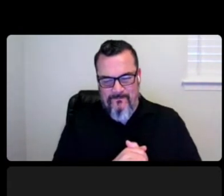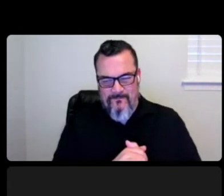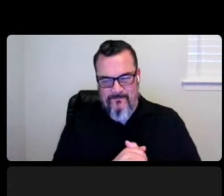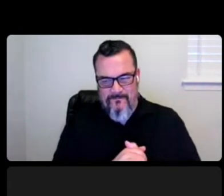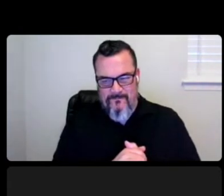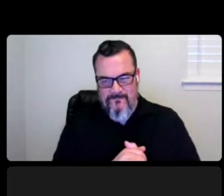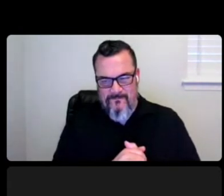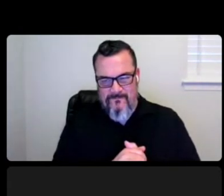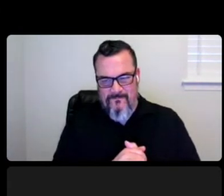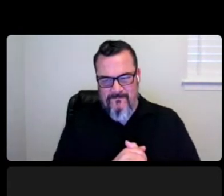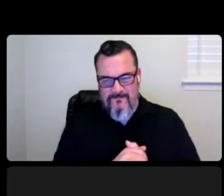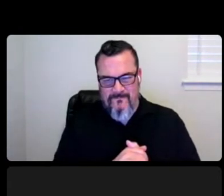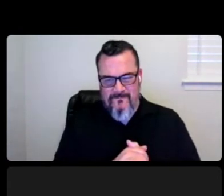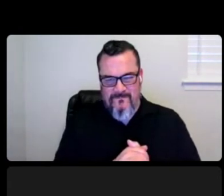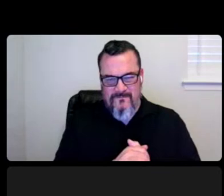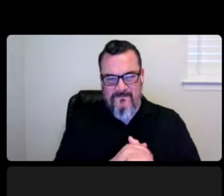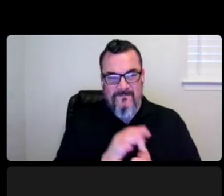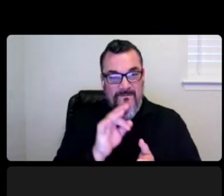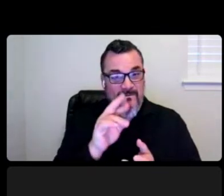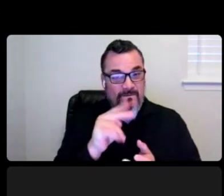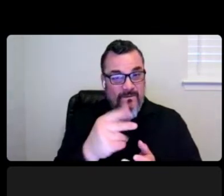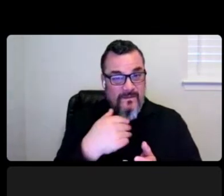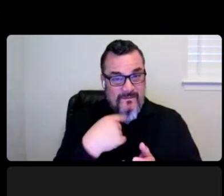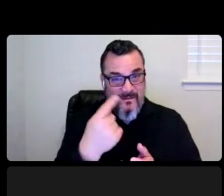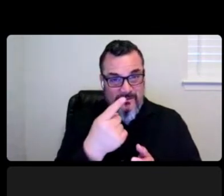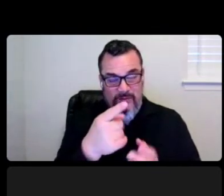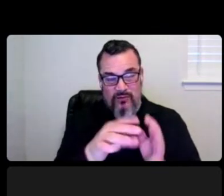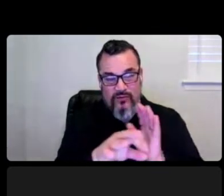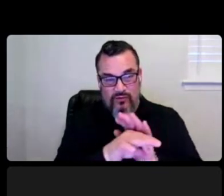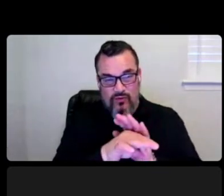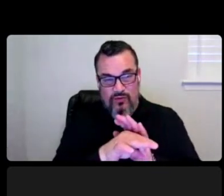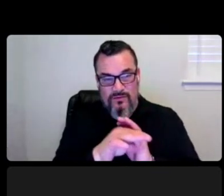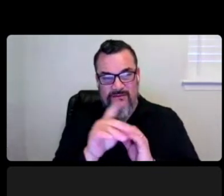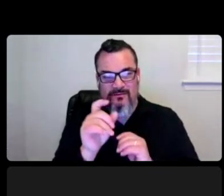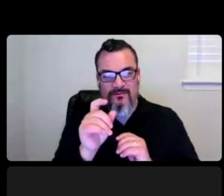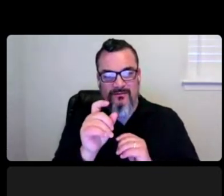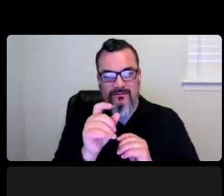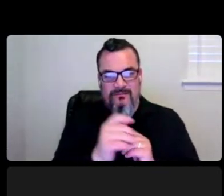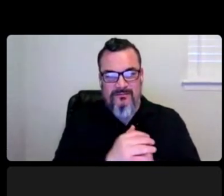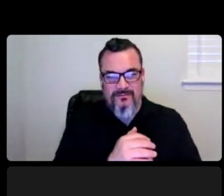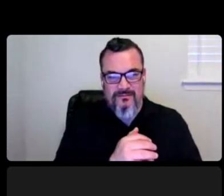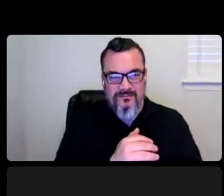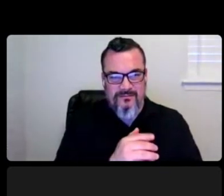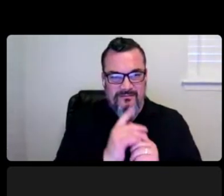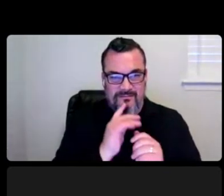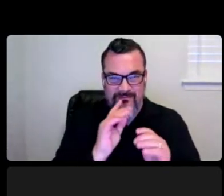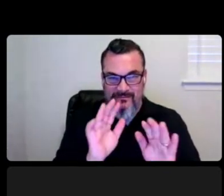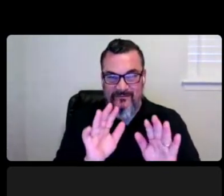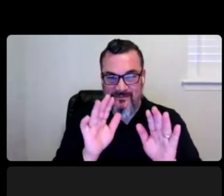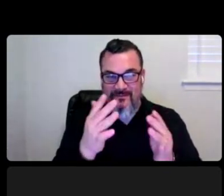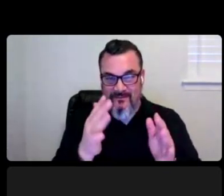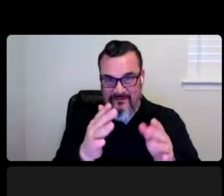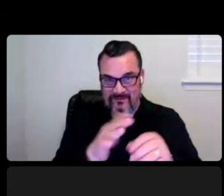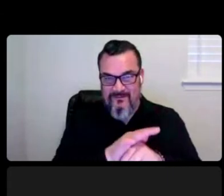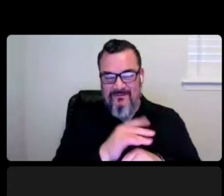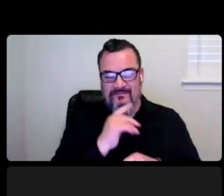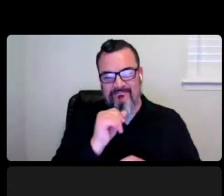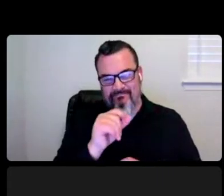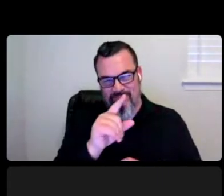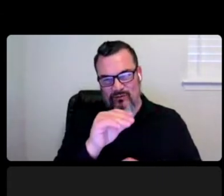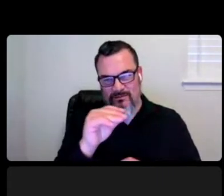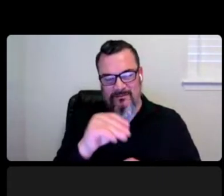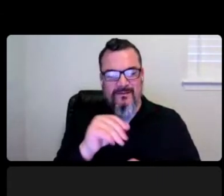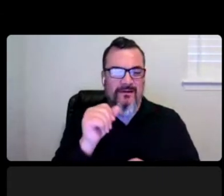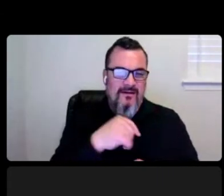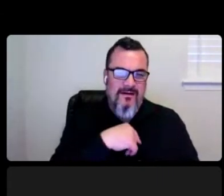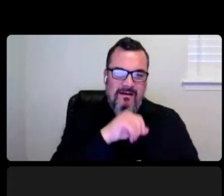Frank, did you, how'd they do? Have you got something in there that you chose that? They did fantastic. They covered yours too? 100%. I